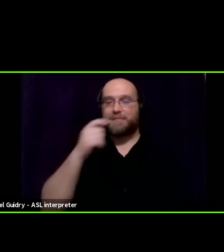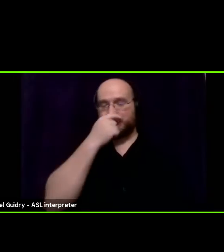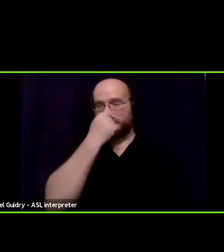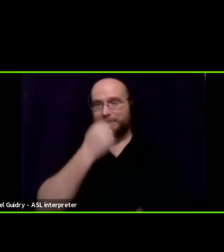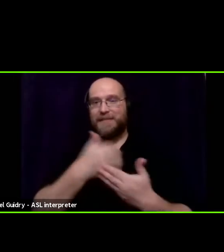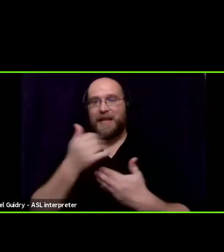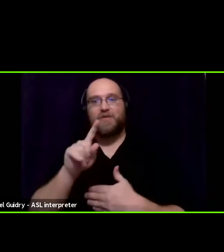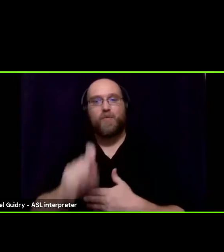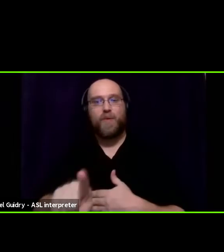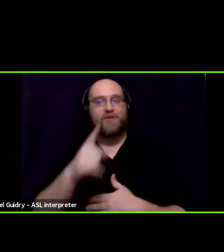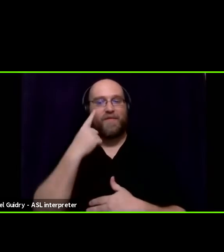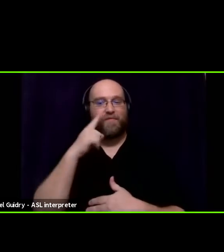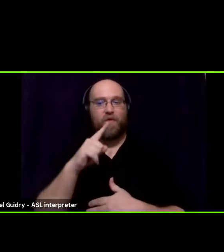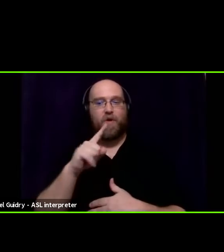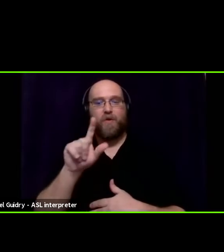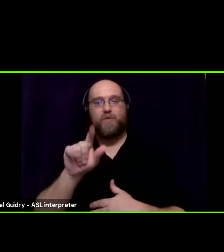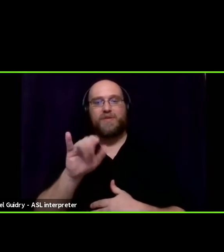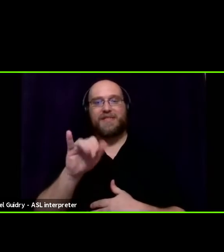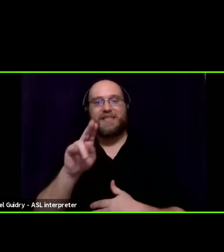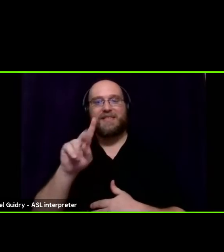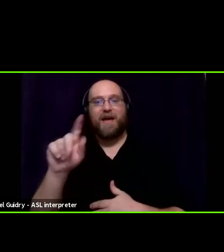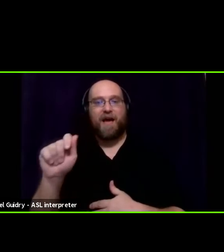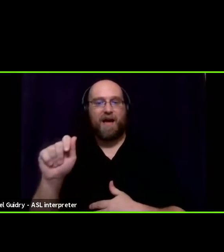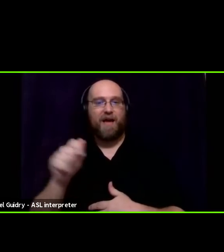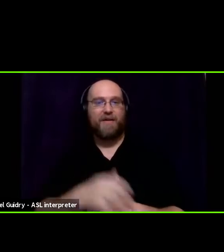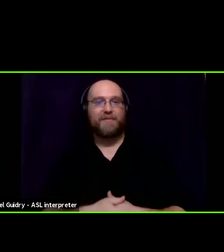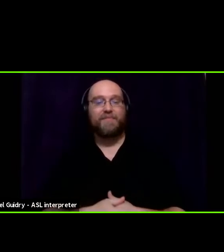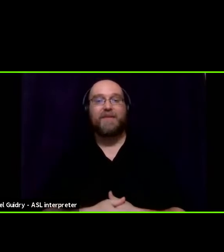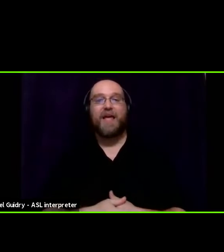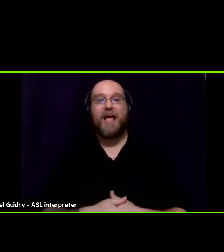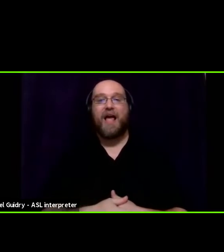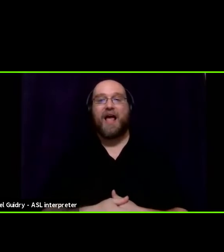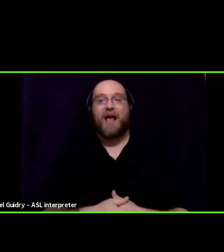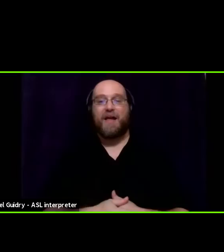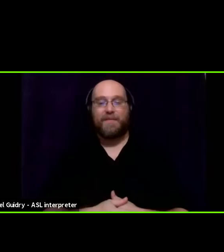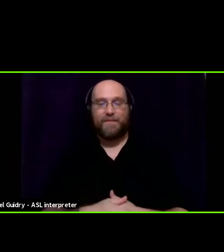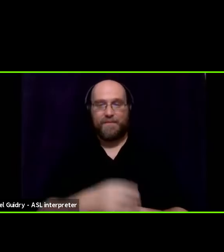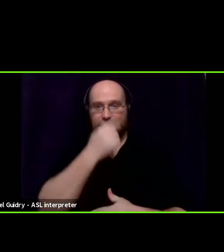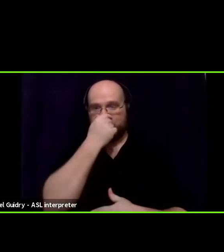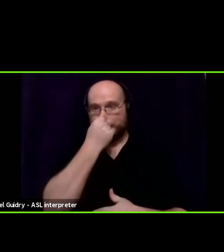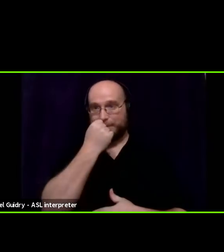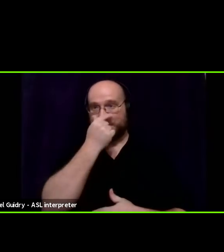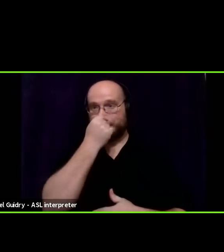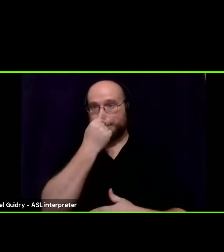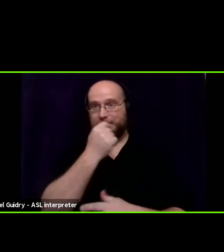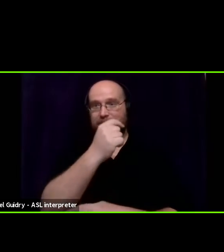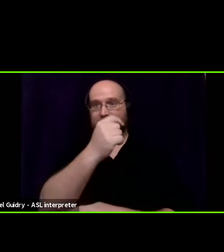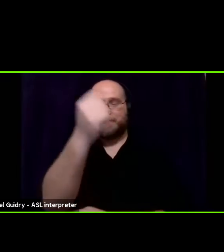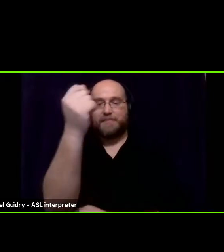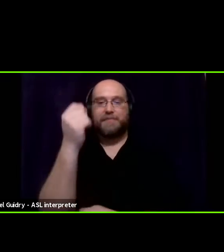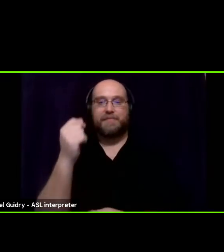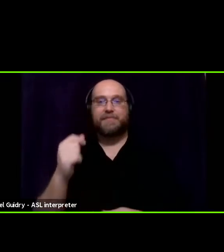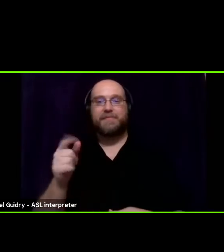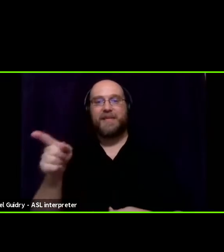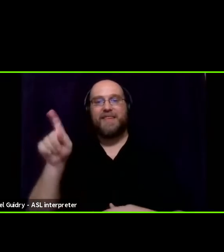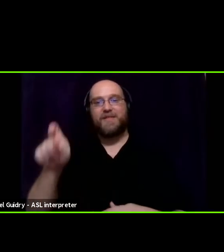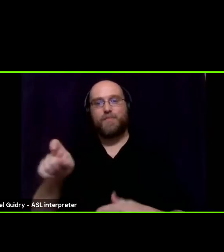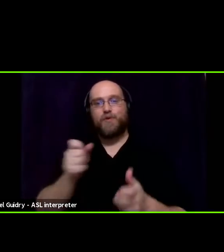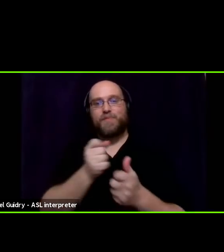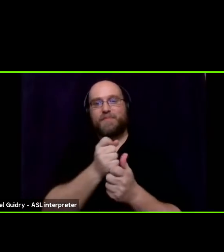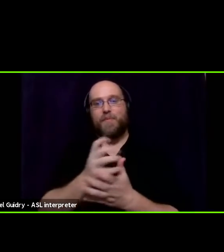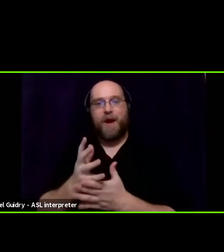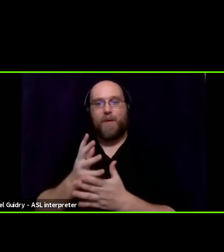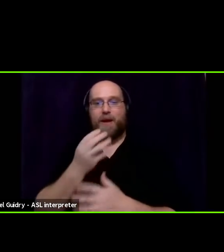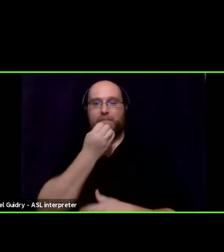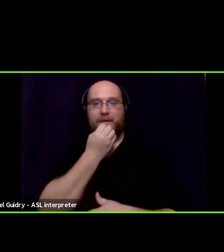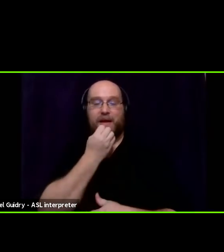nutrition service workers say that their administrators are planning on using the cafeteria for classroom space while they're supposed to be preparing a meal,